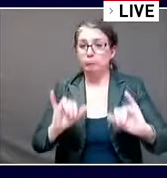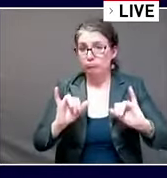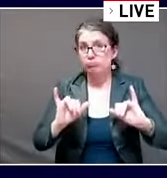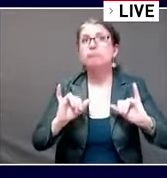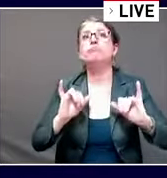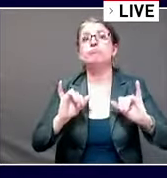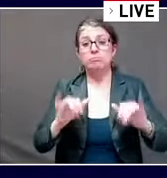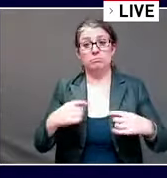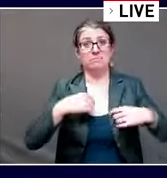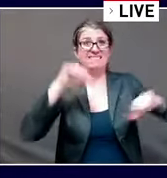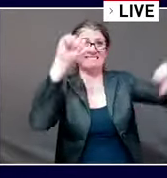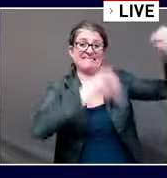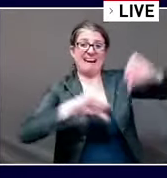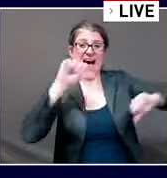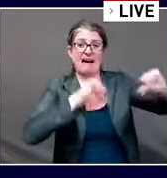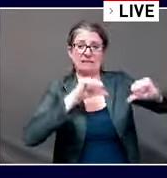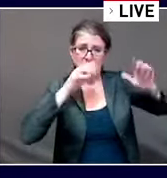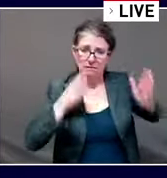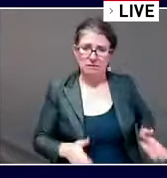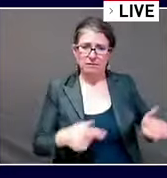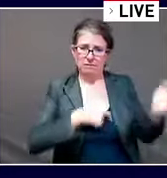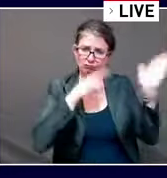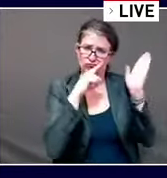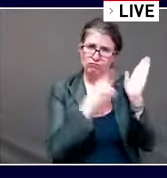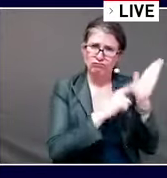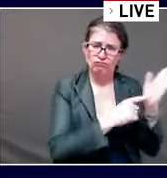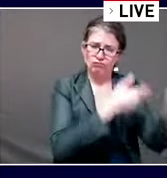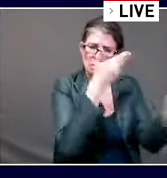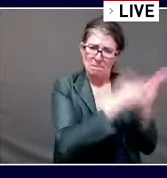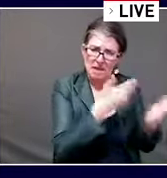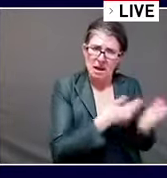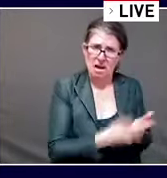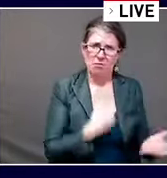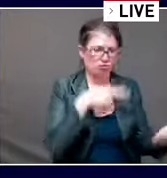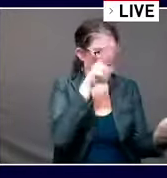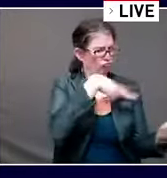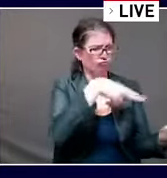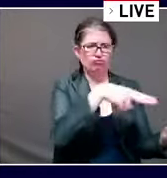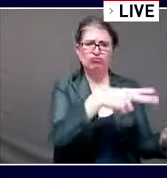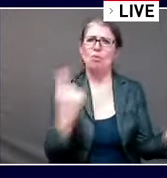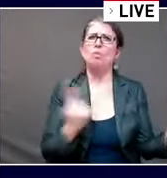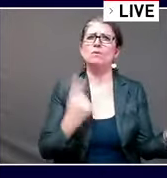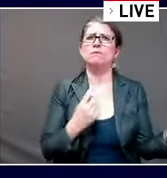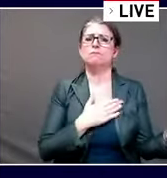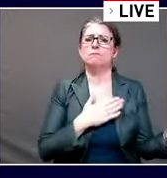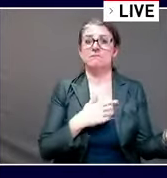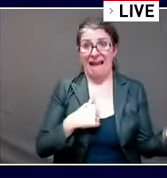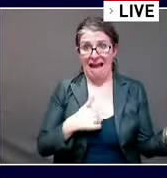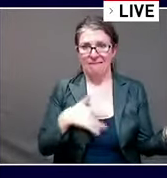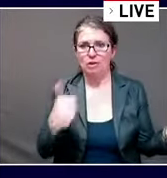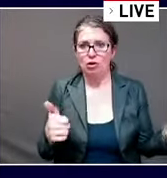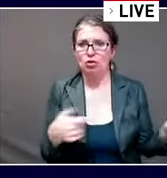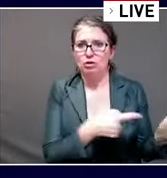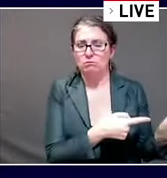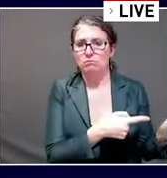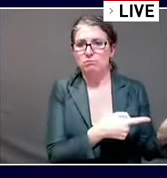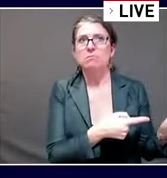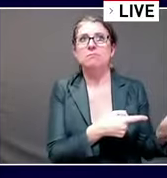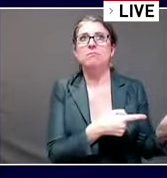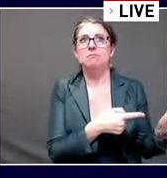about why people believe the way they do and what I can do to inspire and engender and foster confidence in the